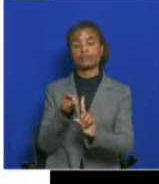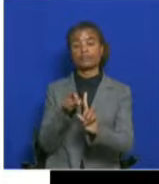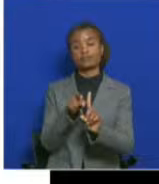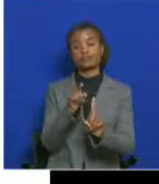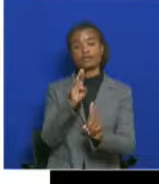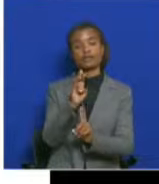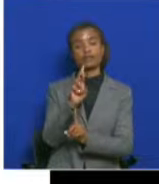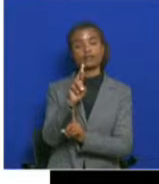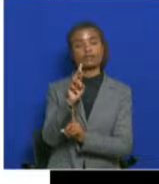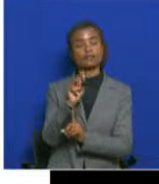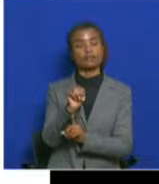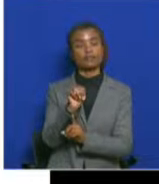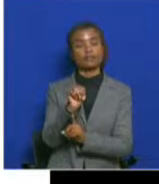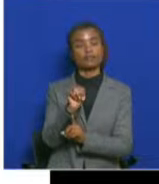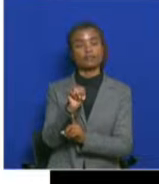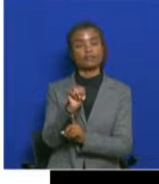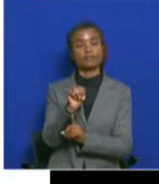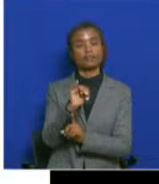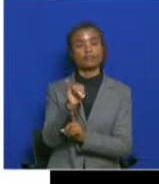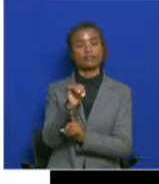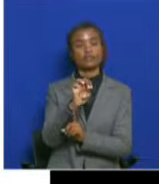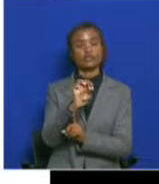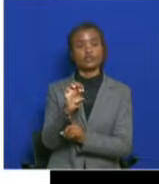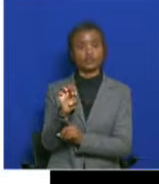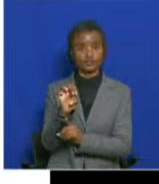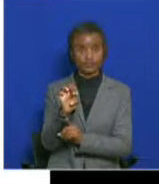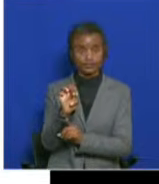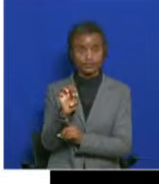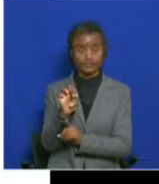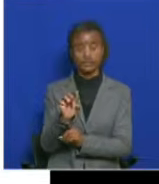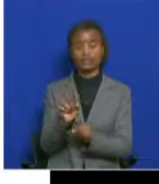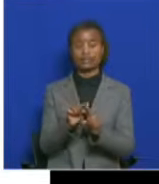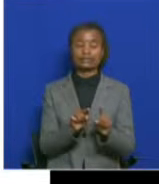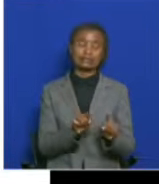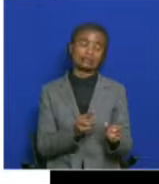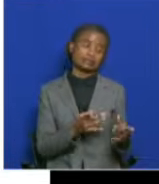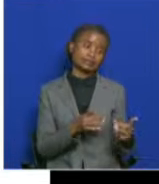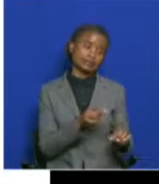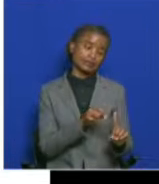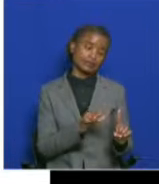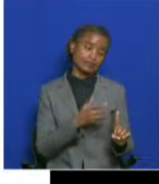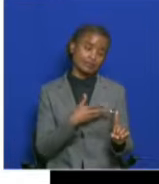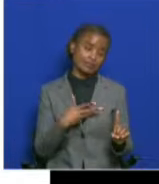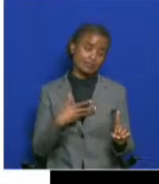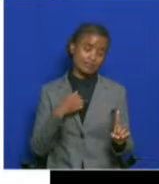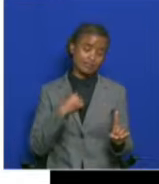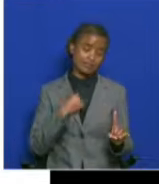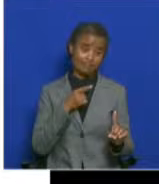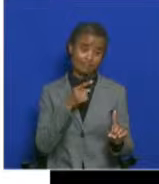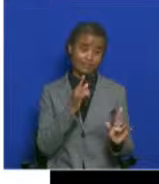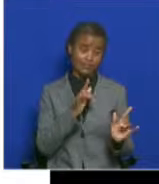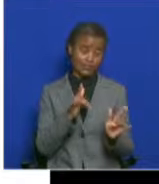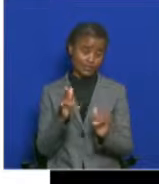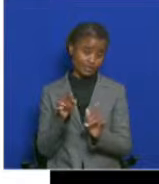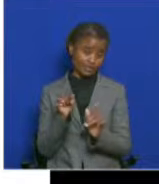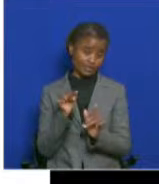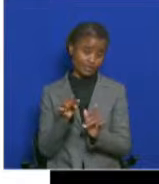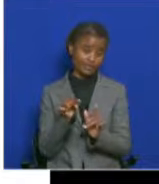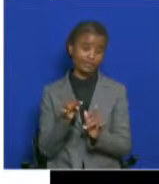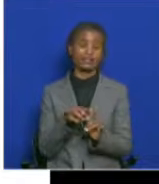you know, my mother watches this commission, Chair. No, you may just say F up,